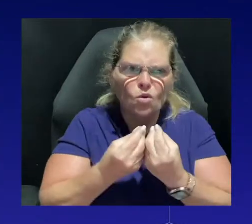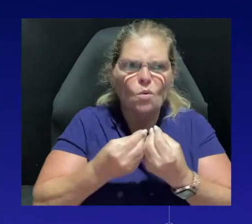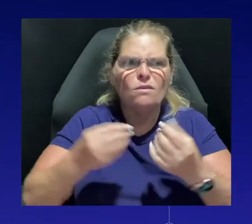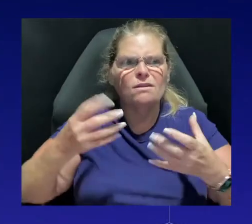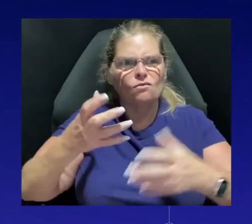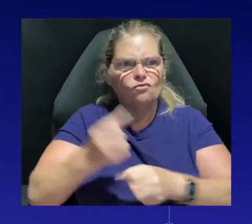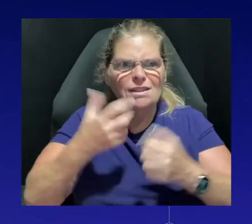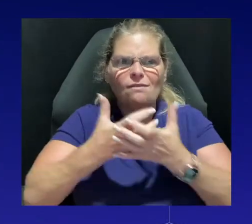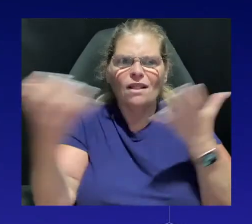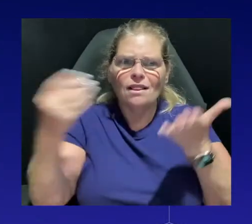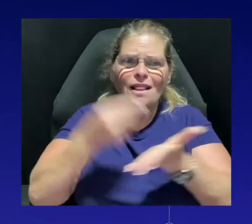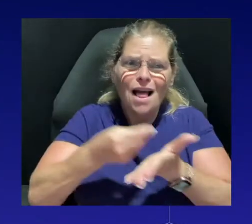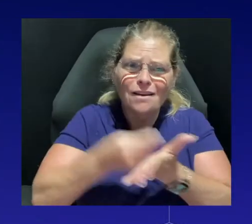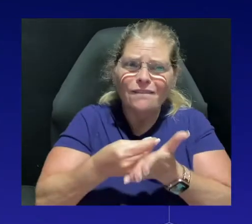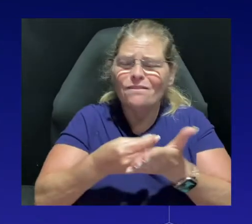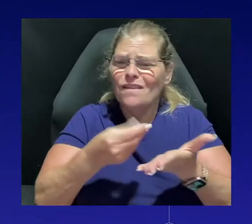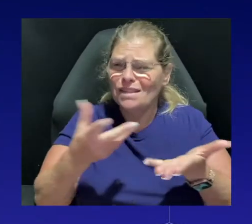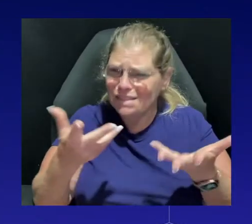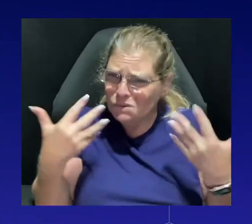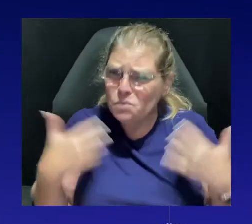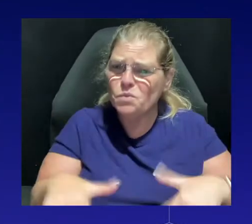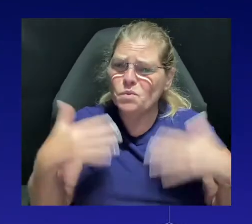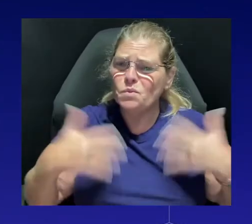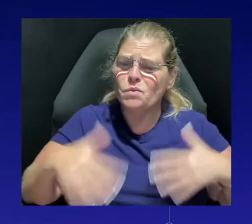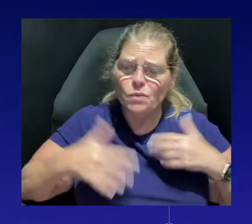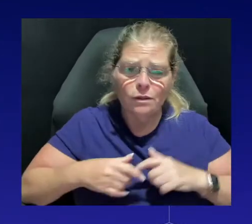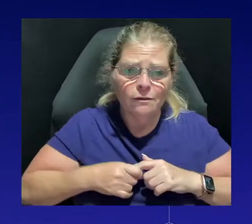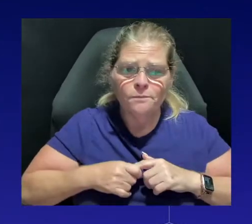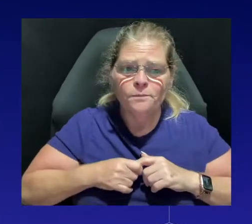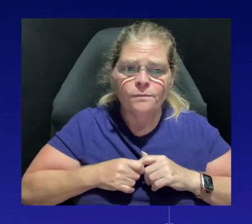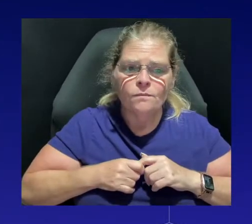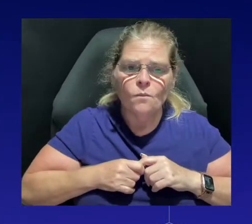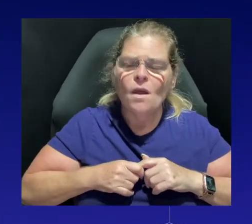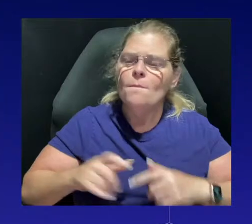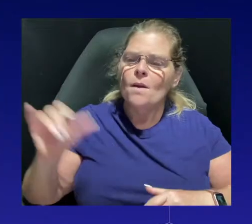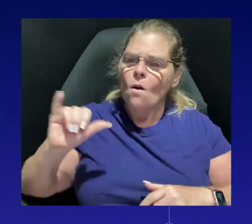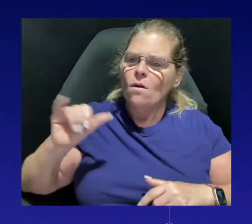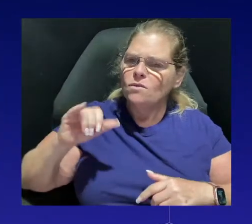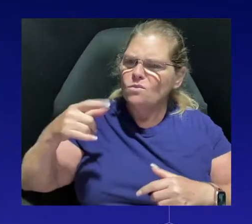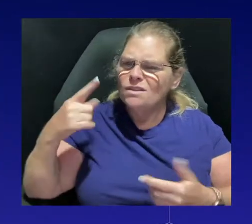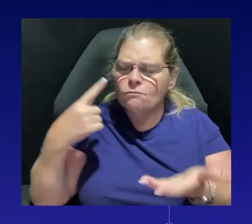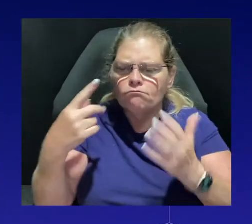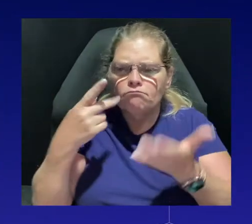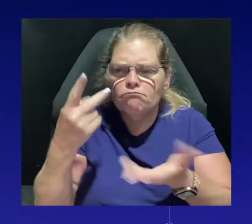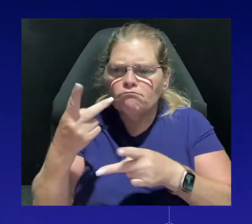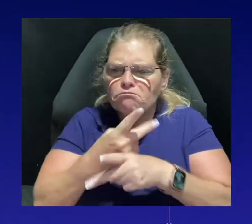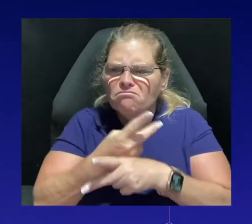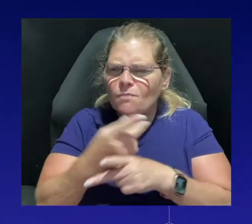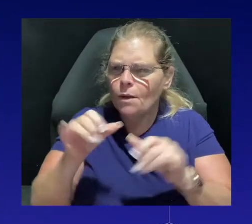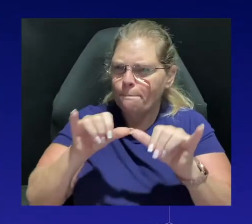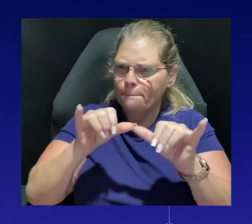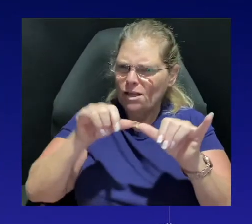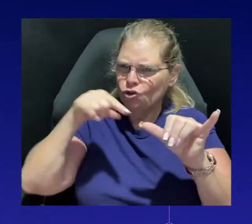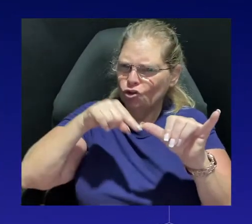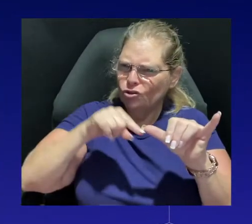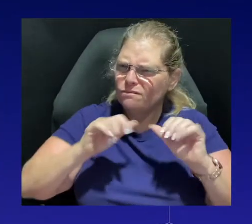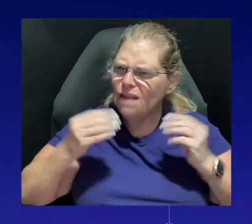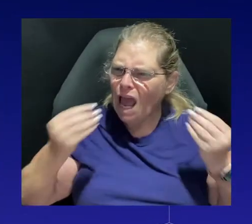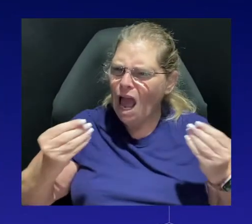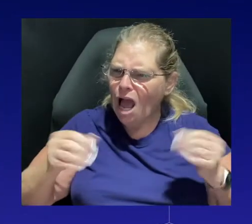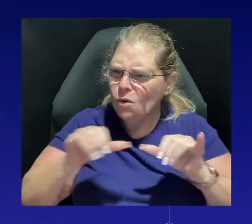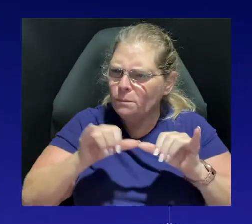is we need to kind of figure out what we all going to use for measures and be consistent with it.